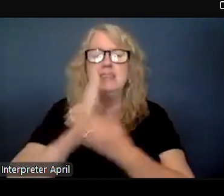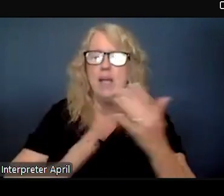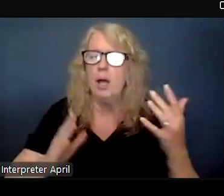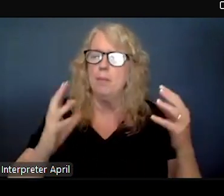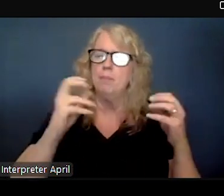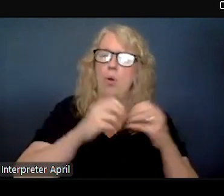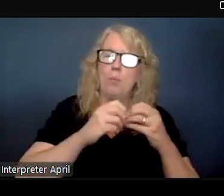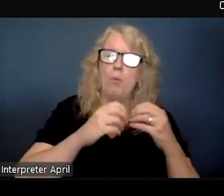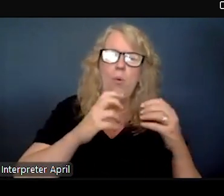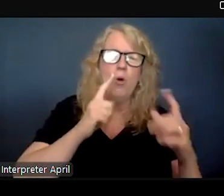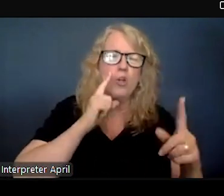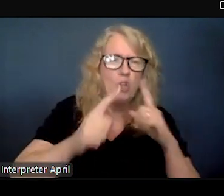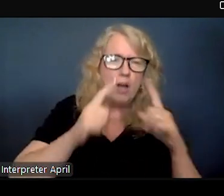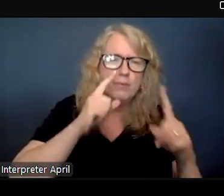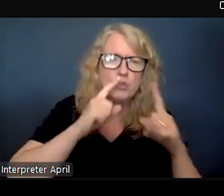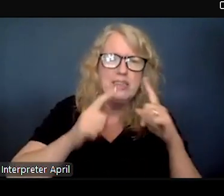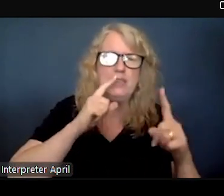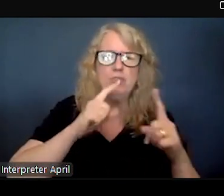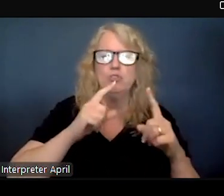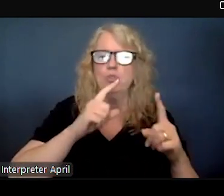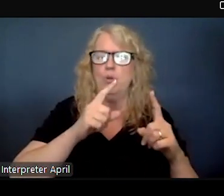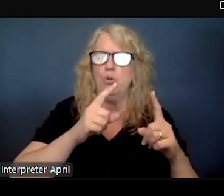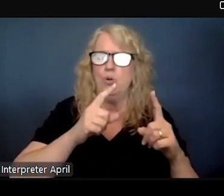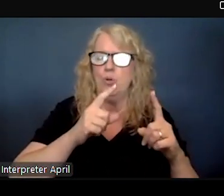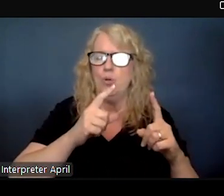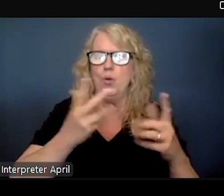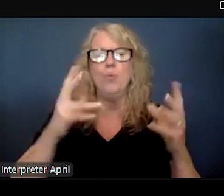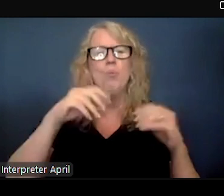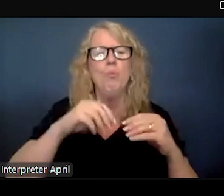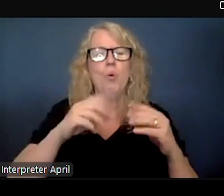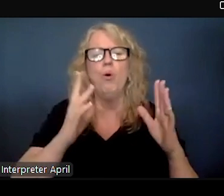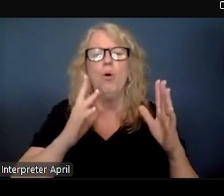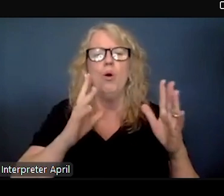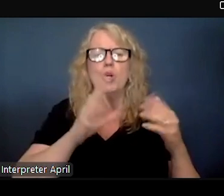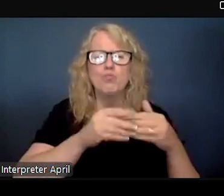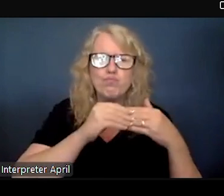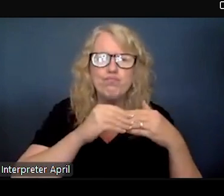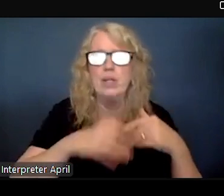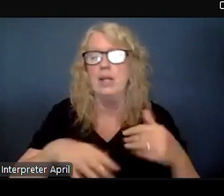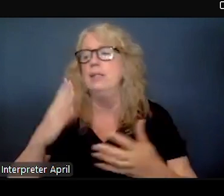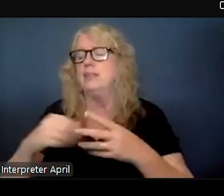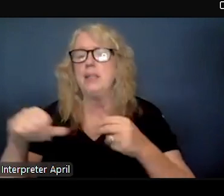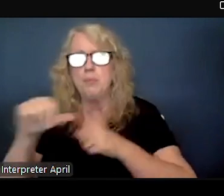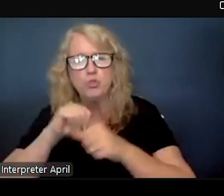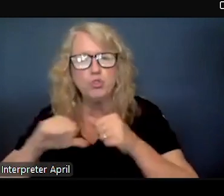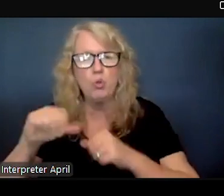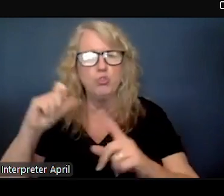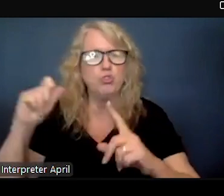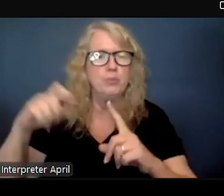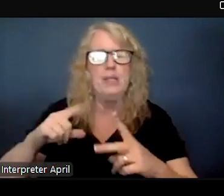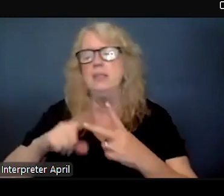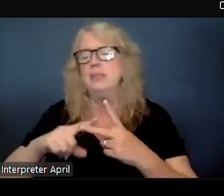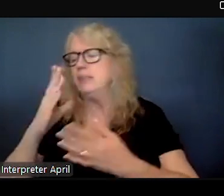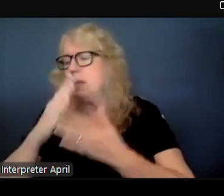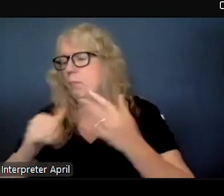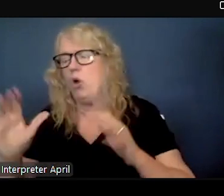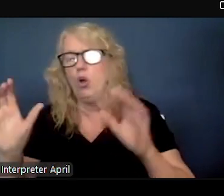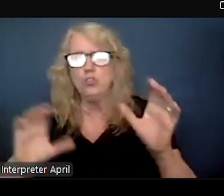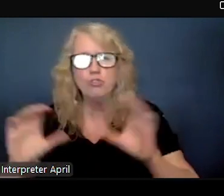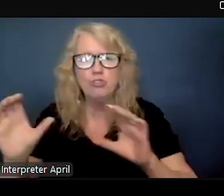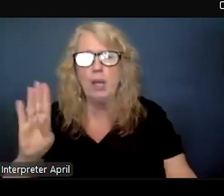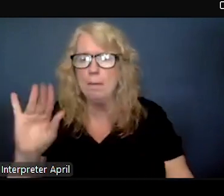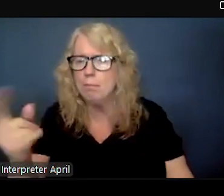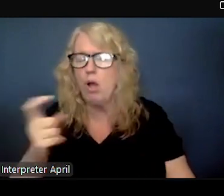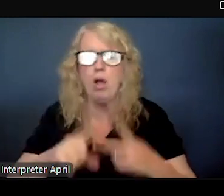embodied conversational agents that are more free flowing. Some are socially assistive. Some are chatbots. Some are for health